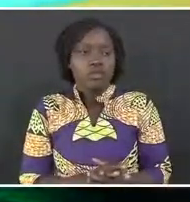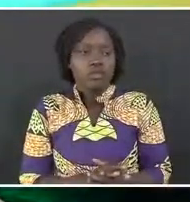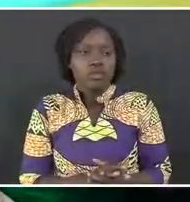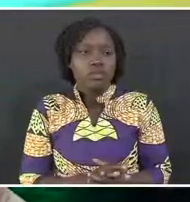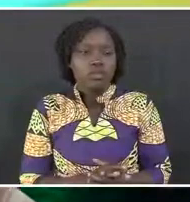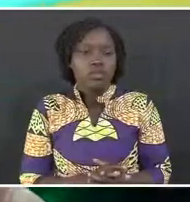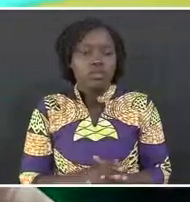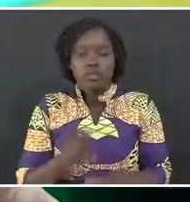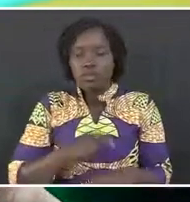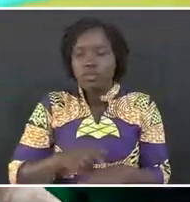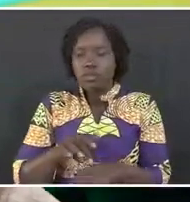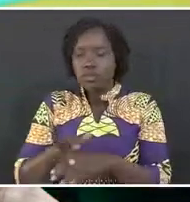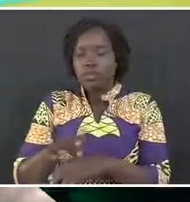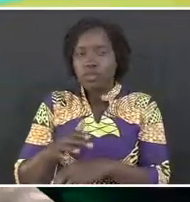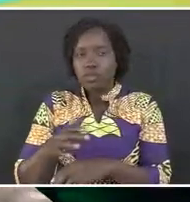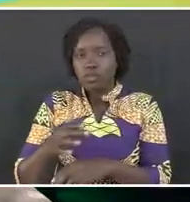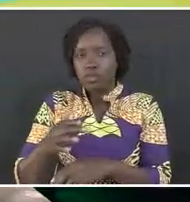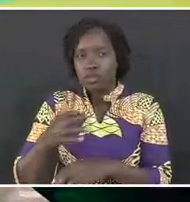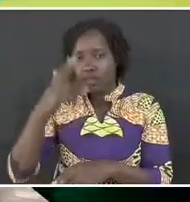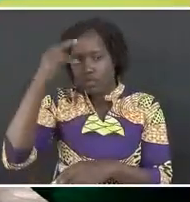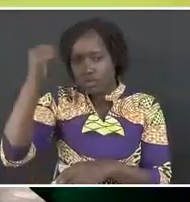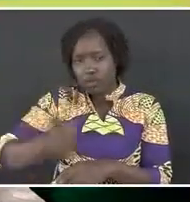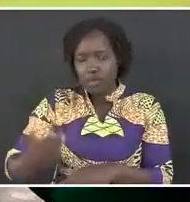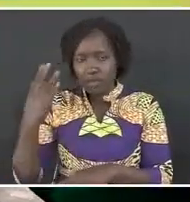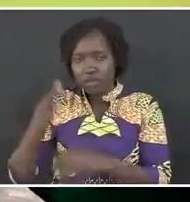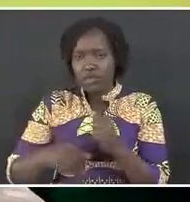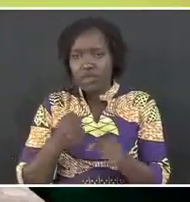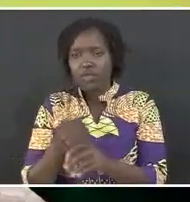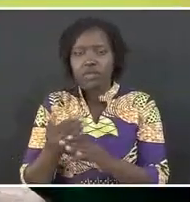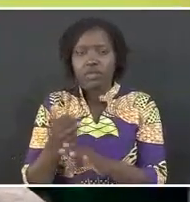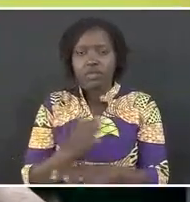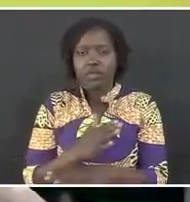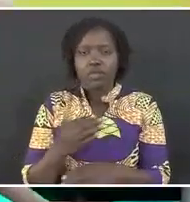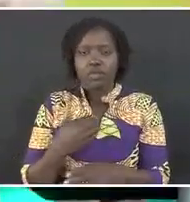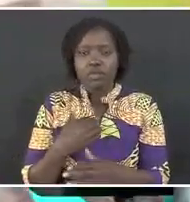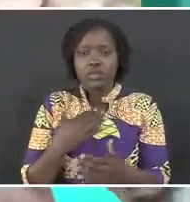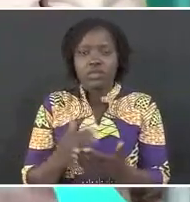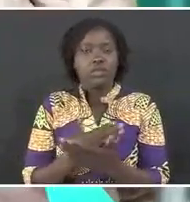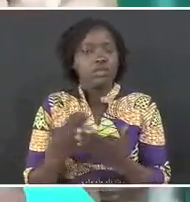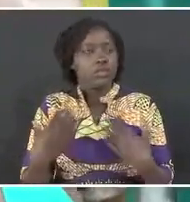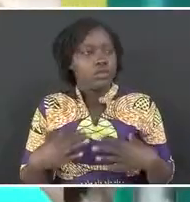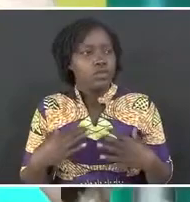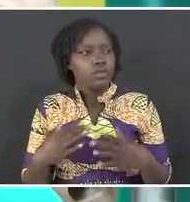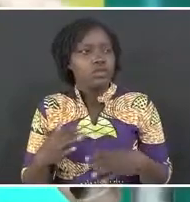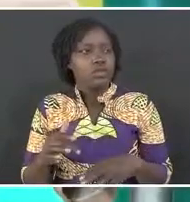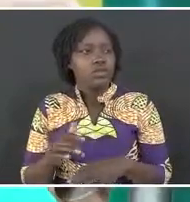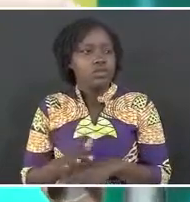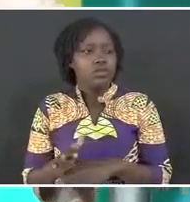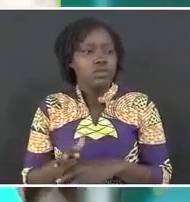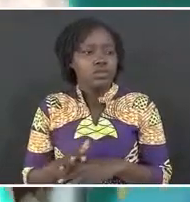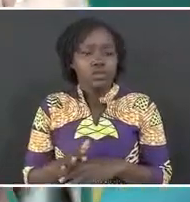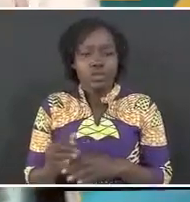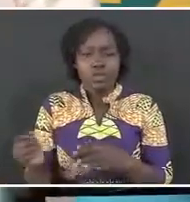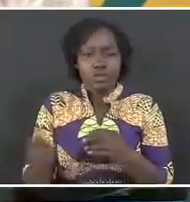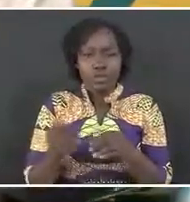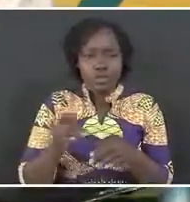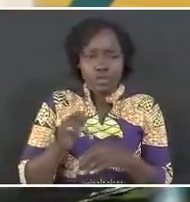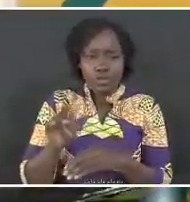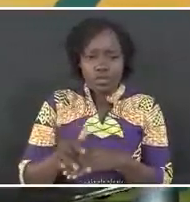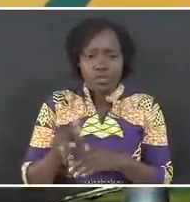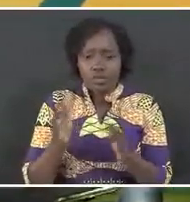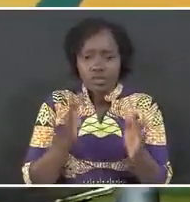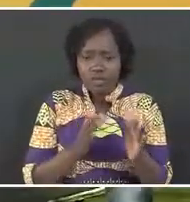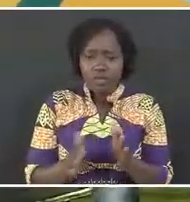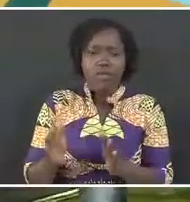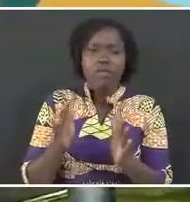When we went to Kajiado last year, before we went for the mission, we had some people who went a month earlier to